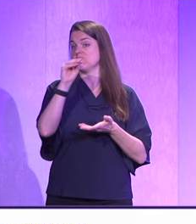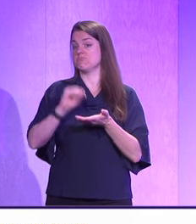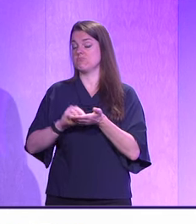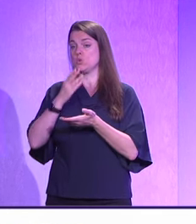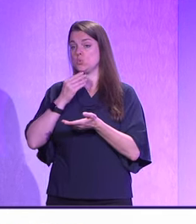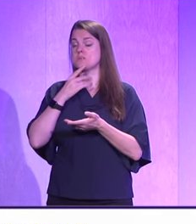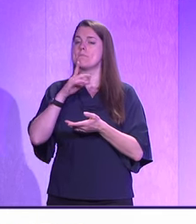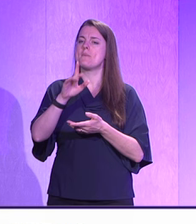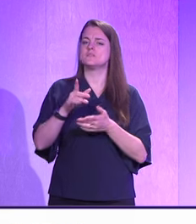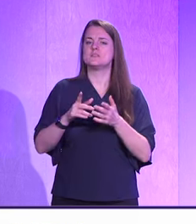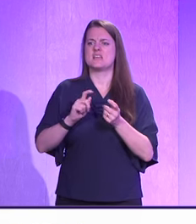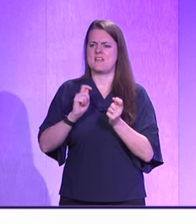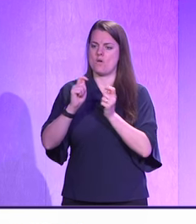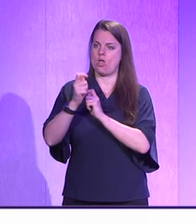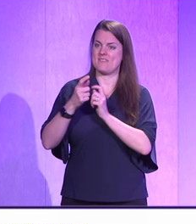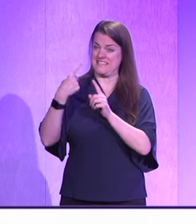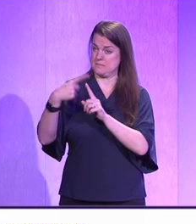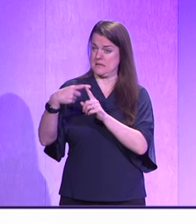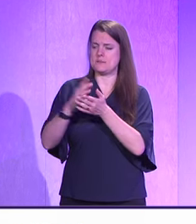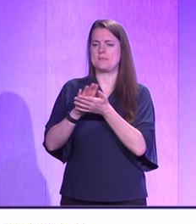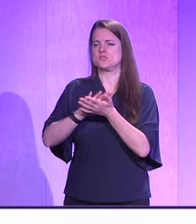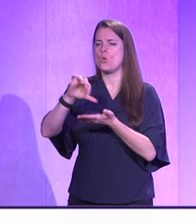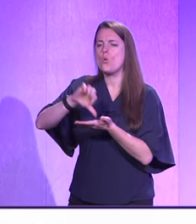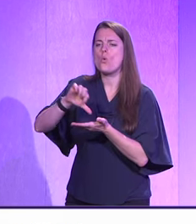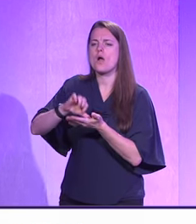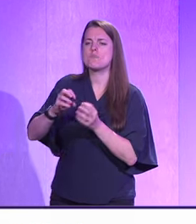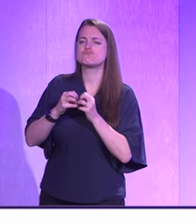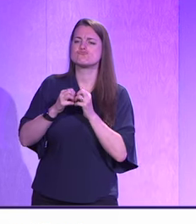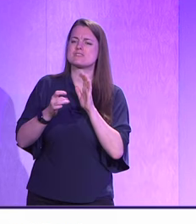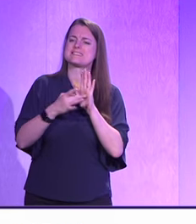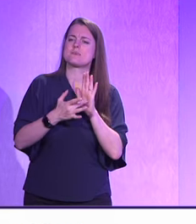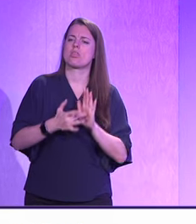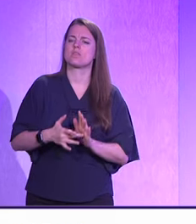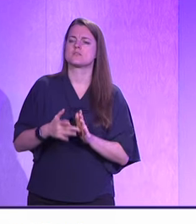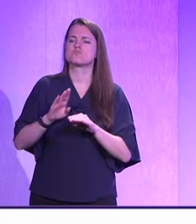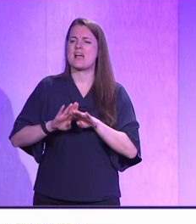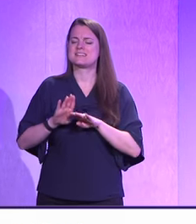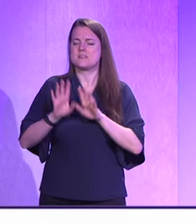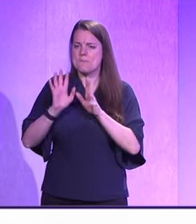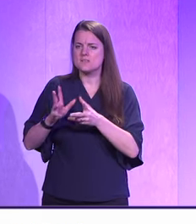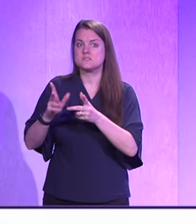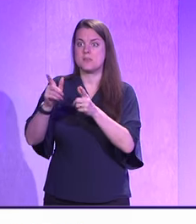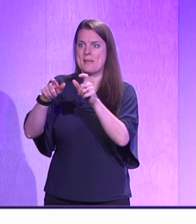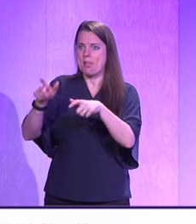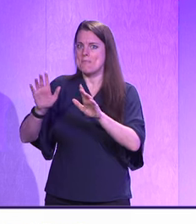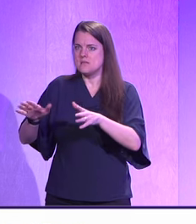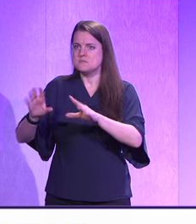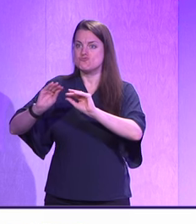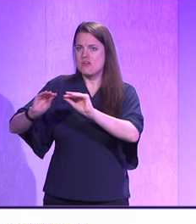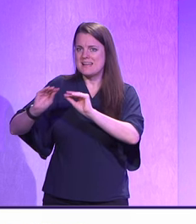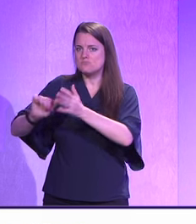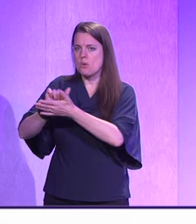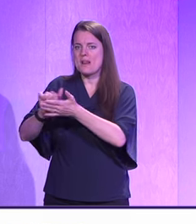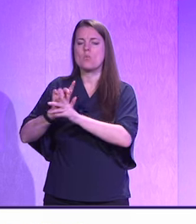point, evolving at speed requires a set of core principles and practices with people trained up and engaged. We can't just like expect people to